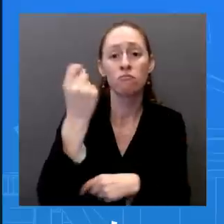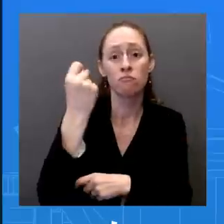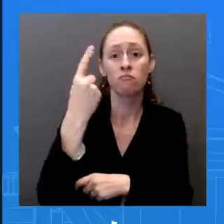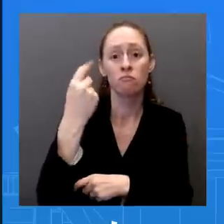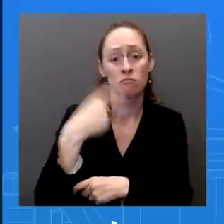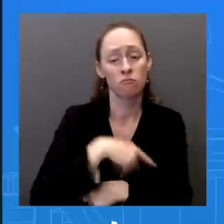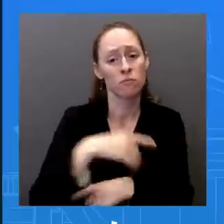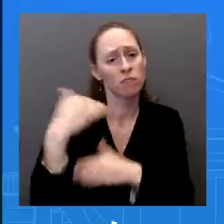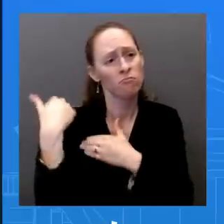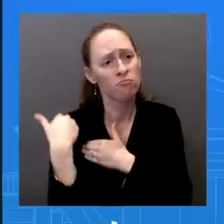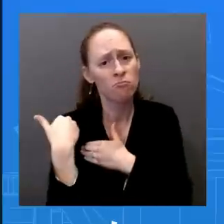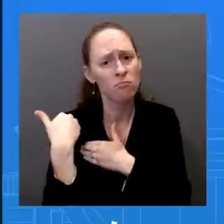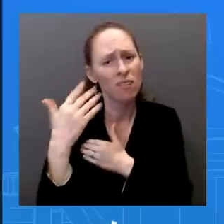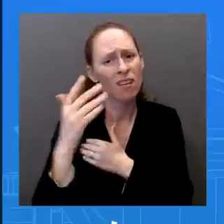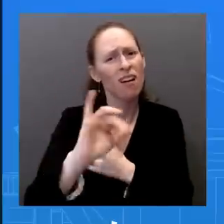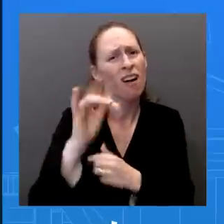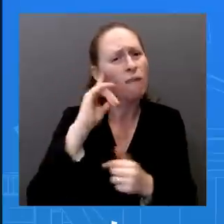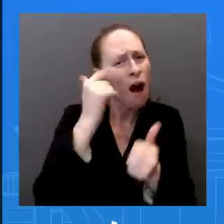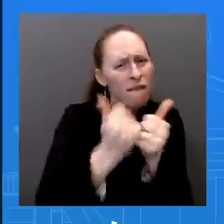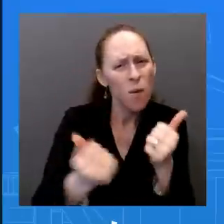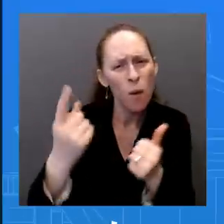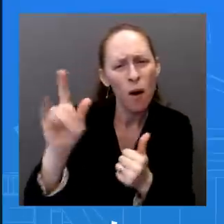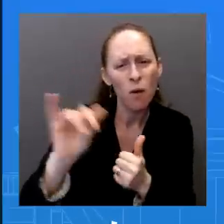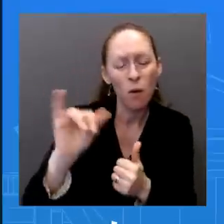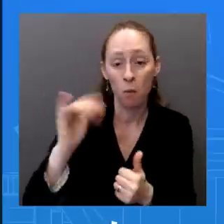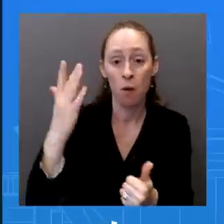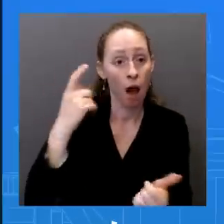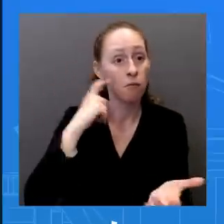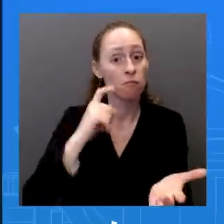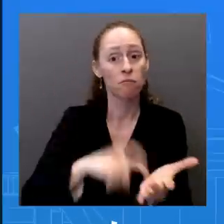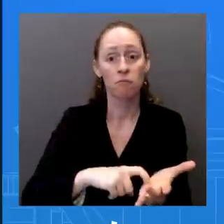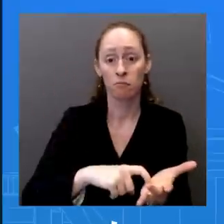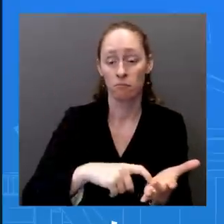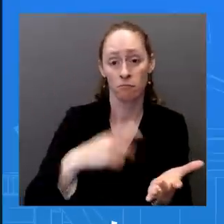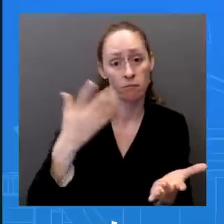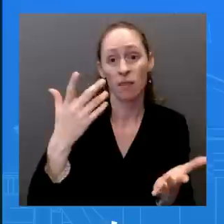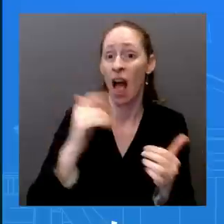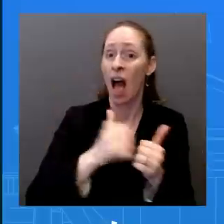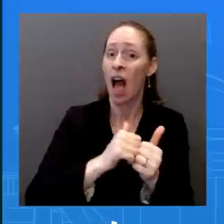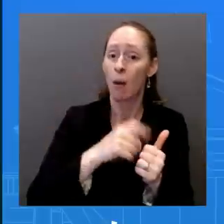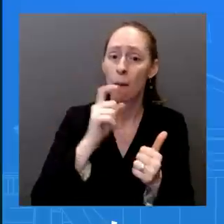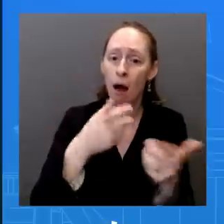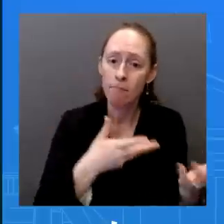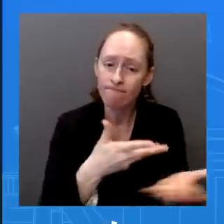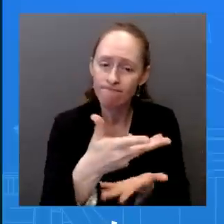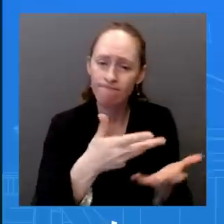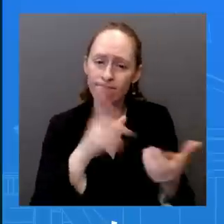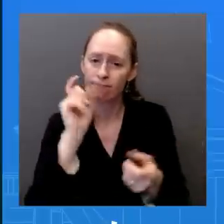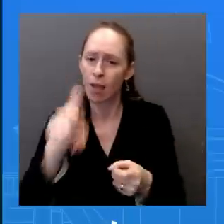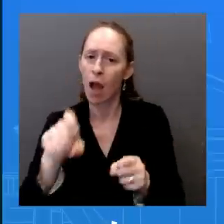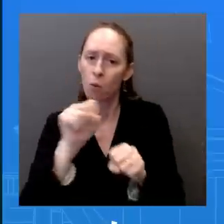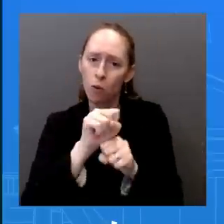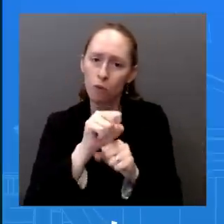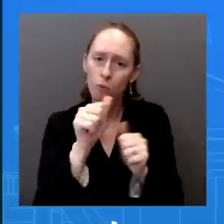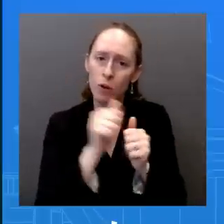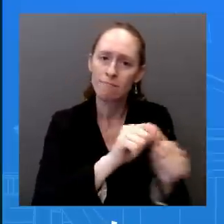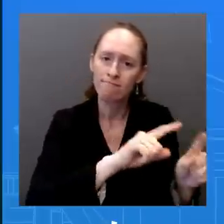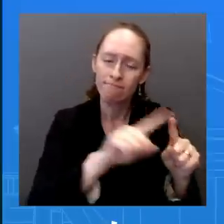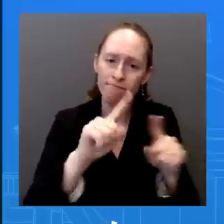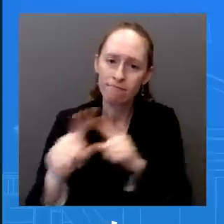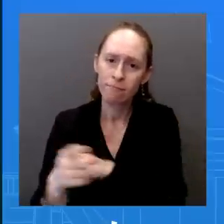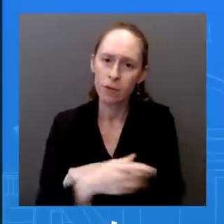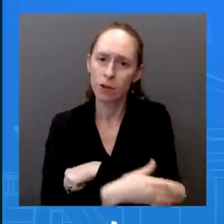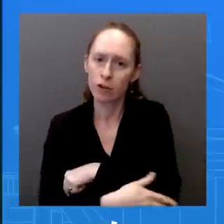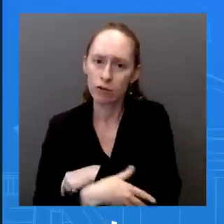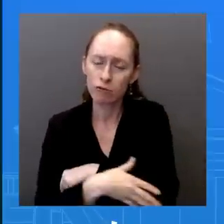of intensive diplomacy as we work with all of the countries of the region to do their part to help deal with the migration issues coming out of Cuba,